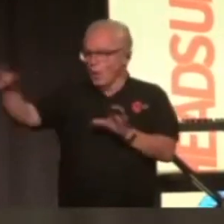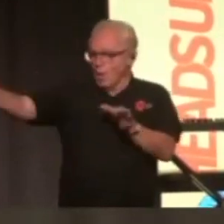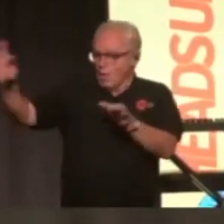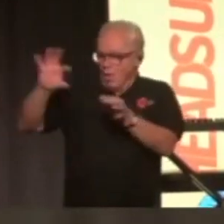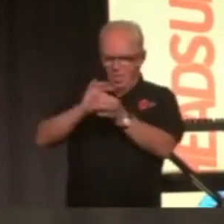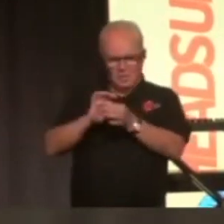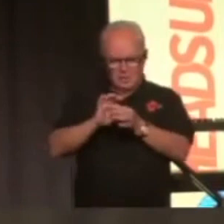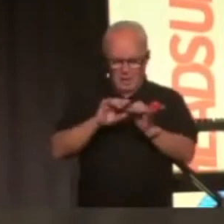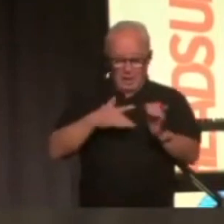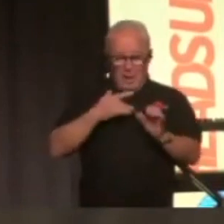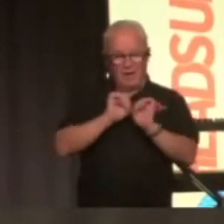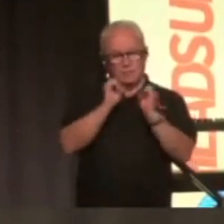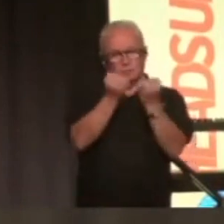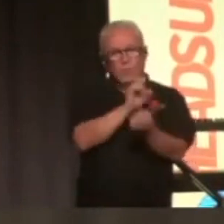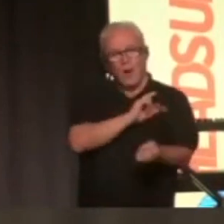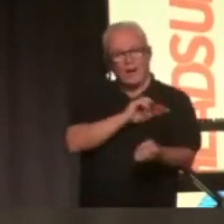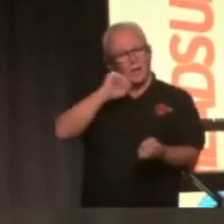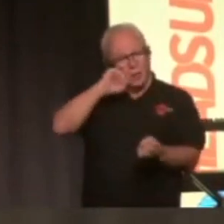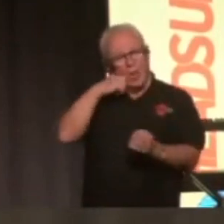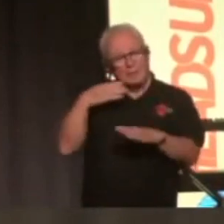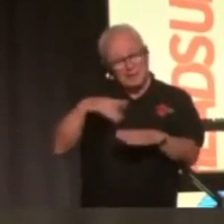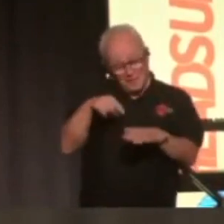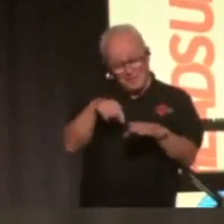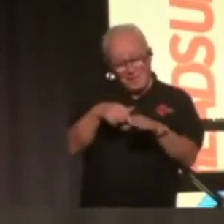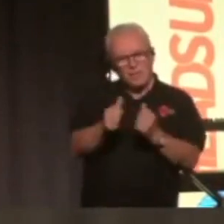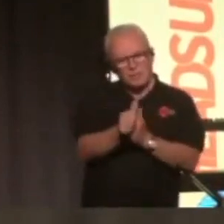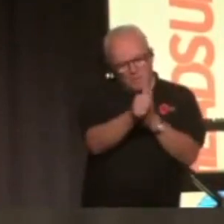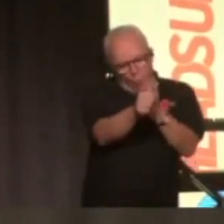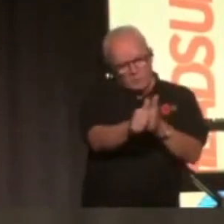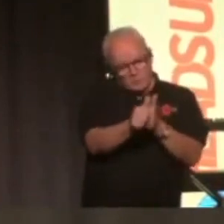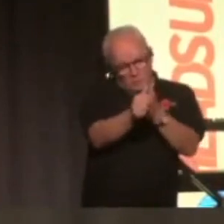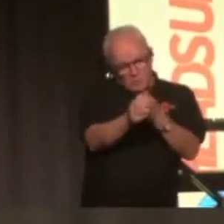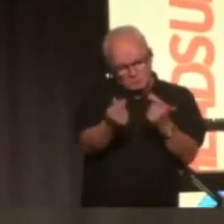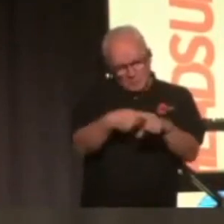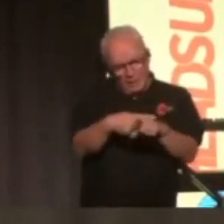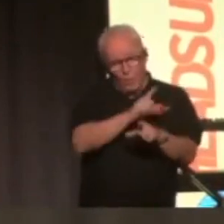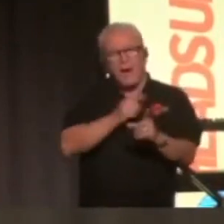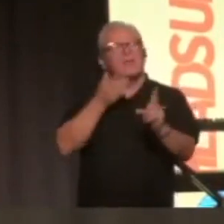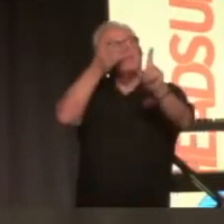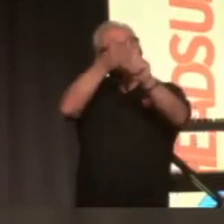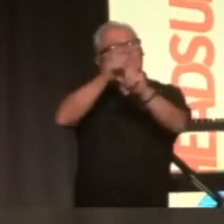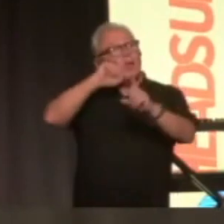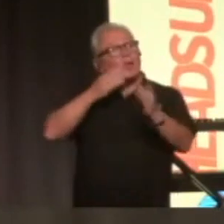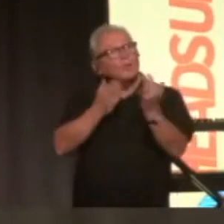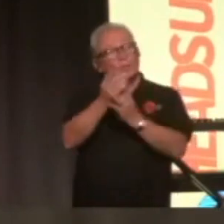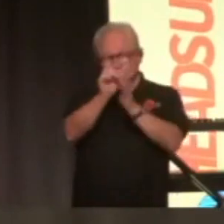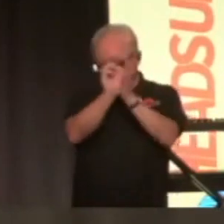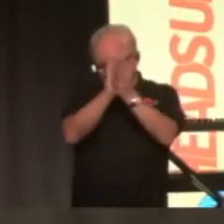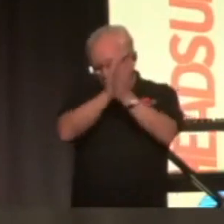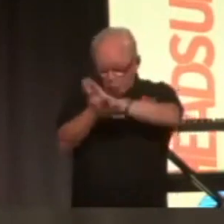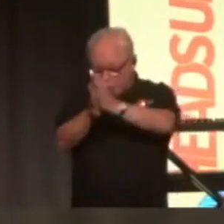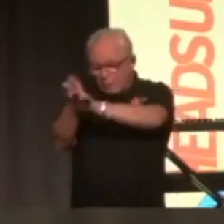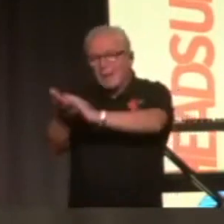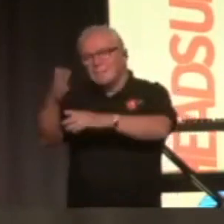group, because you're going to need it someday. Yeah, we are all going to go through some crushing places in life. Come